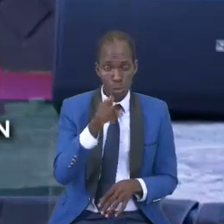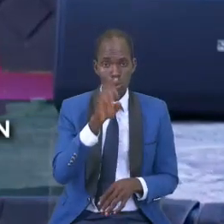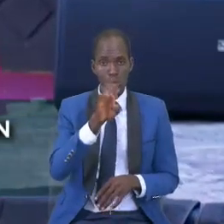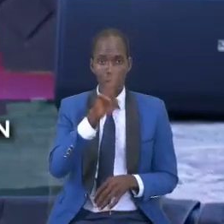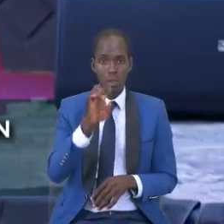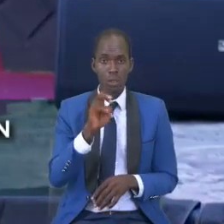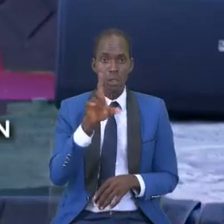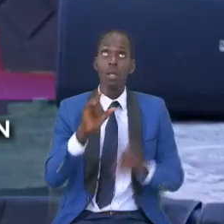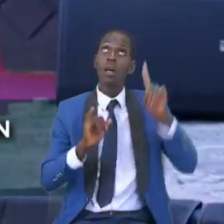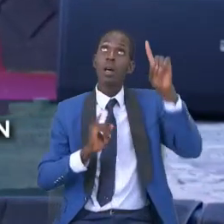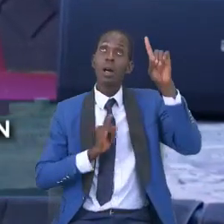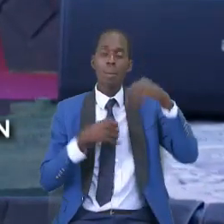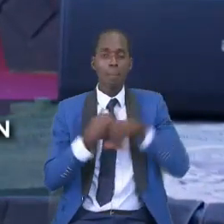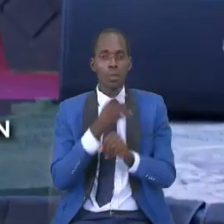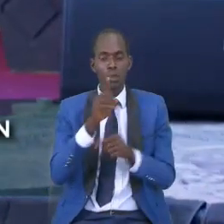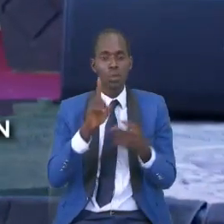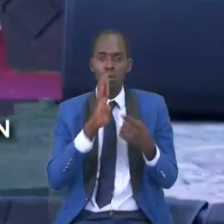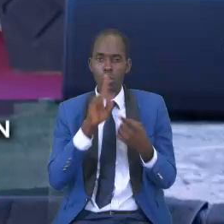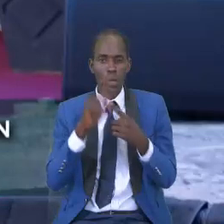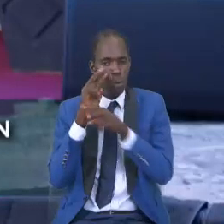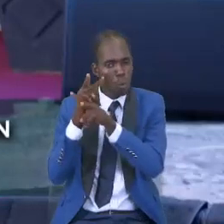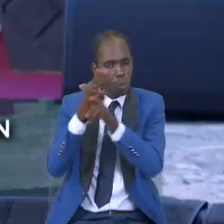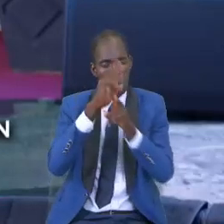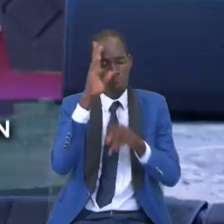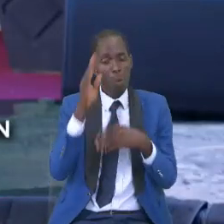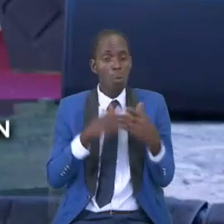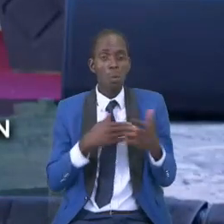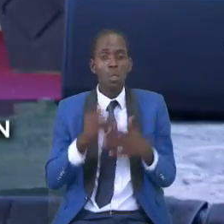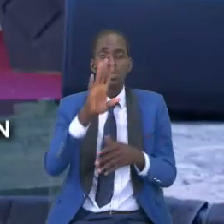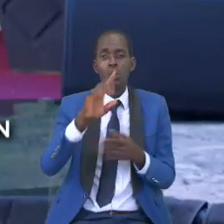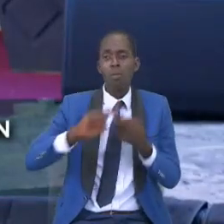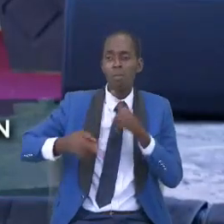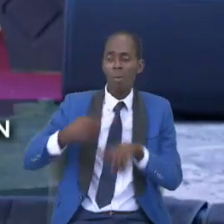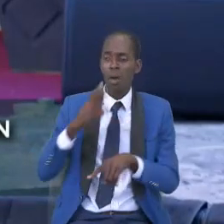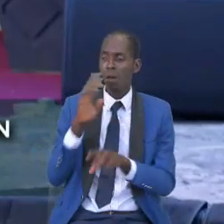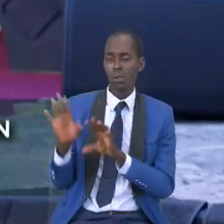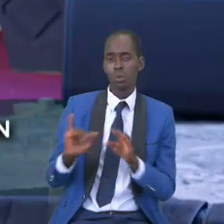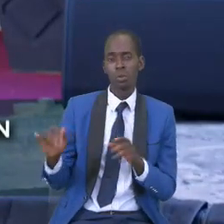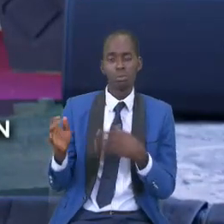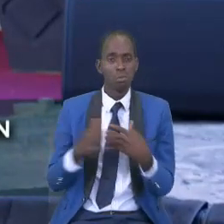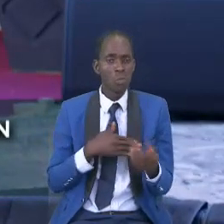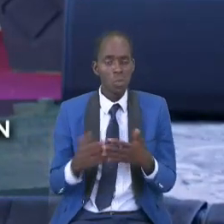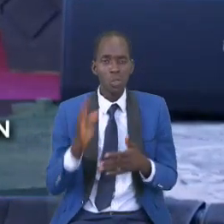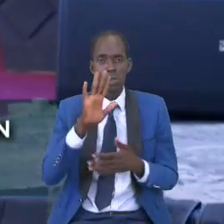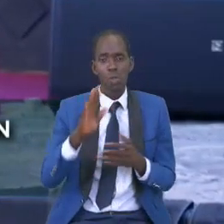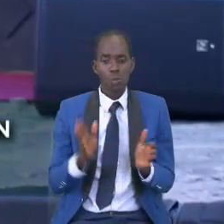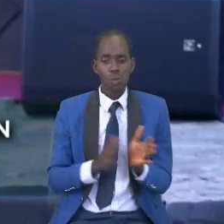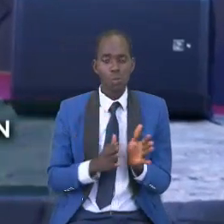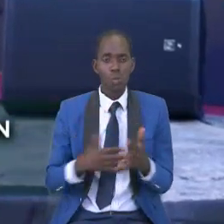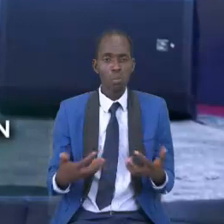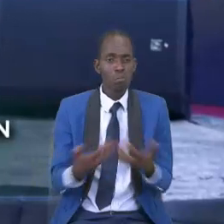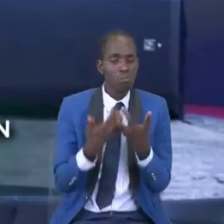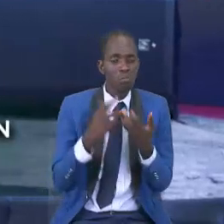I made you a watchman. Whatever your colleagues are doing, whatever your schoolmates are doing, and